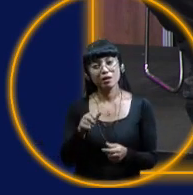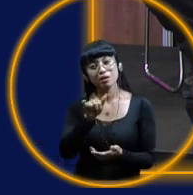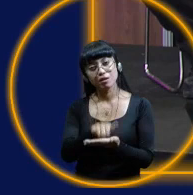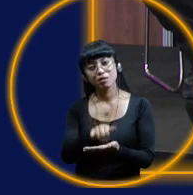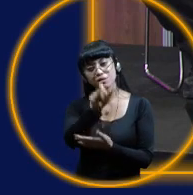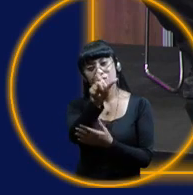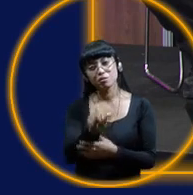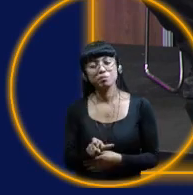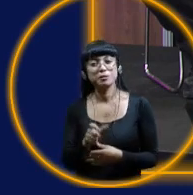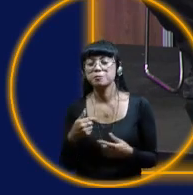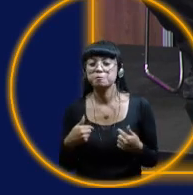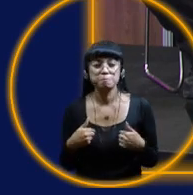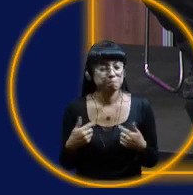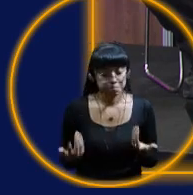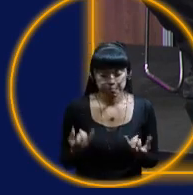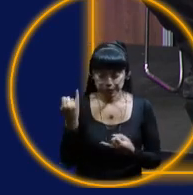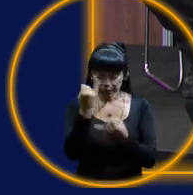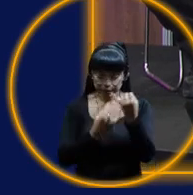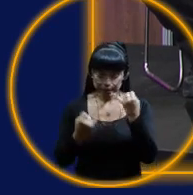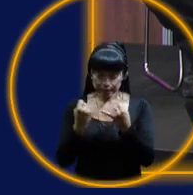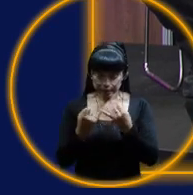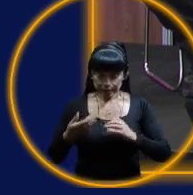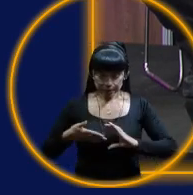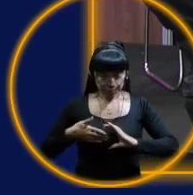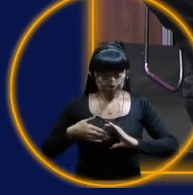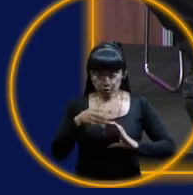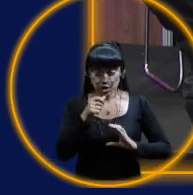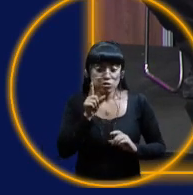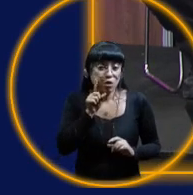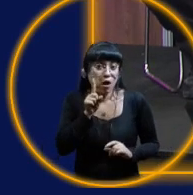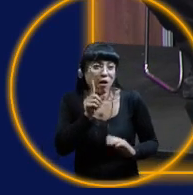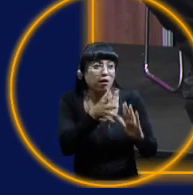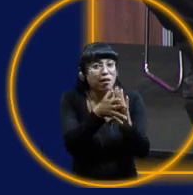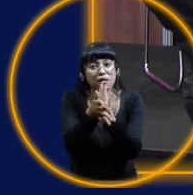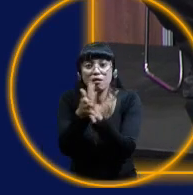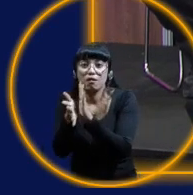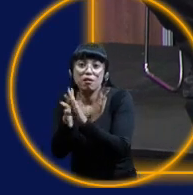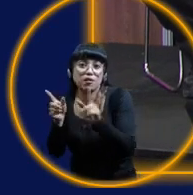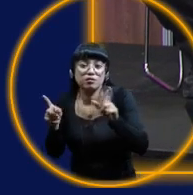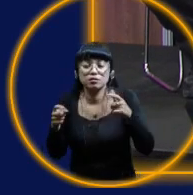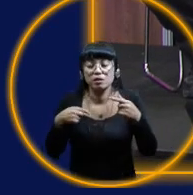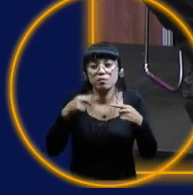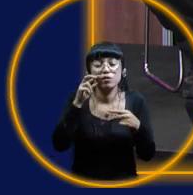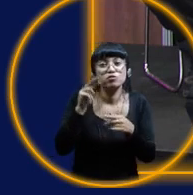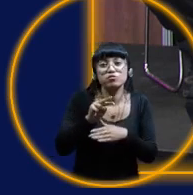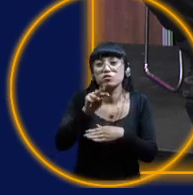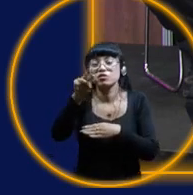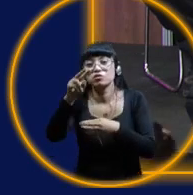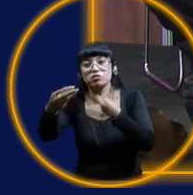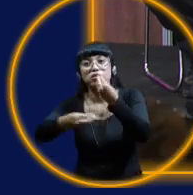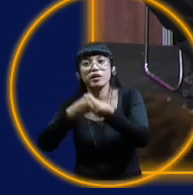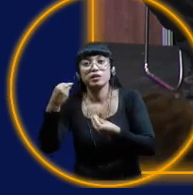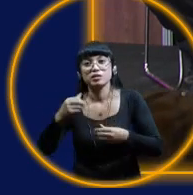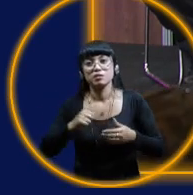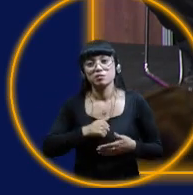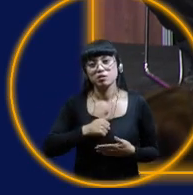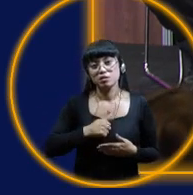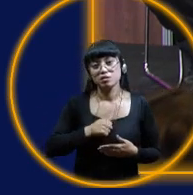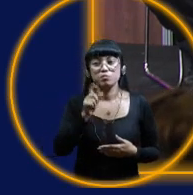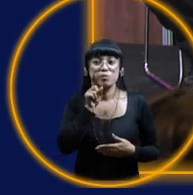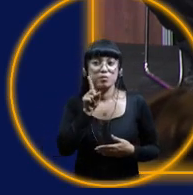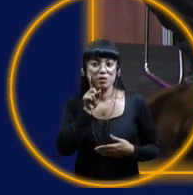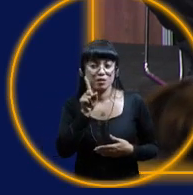identity of my own, so I was lying about this, like, vision I had for myself, but I was a little